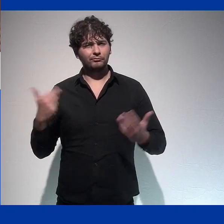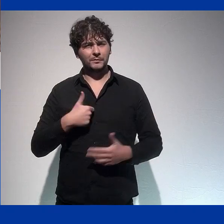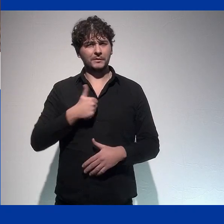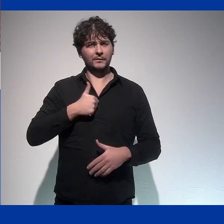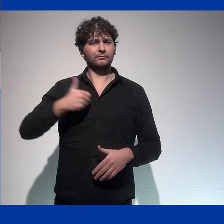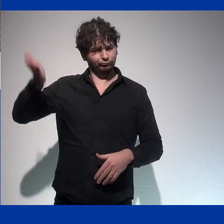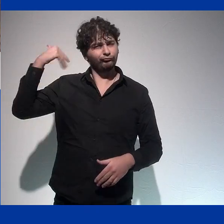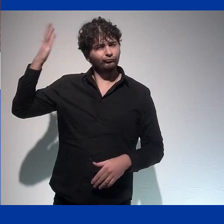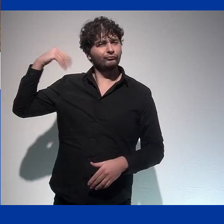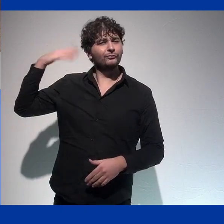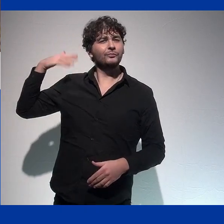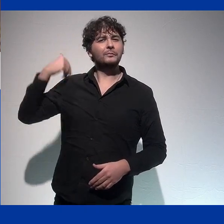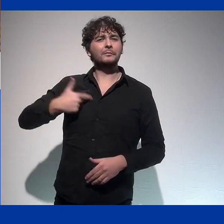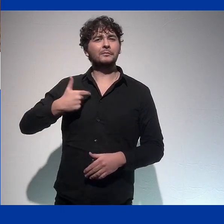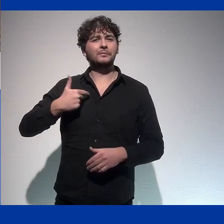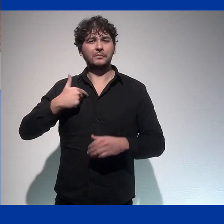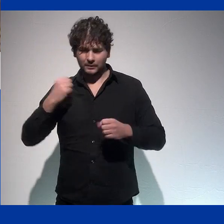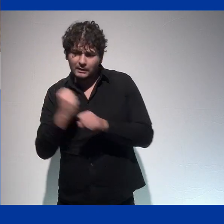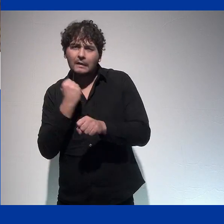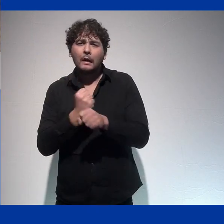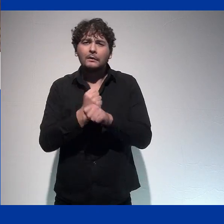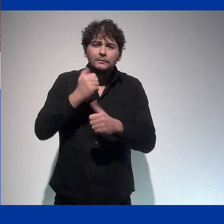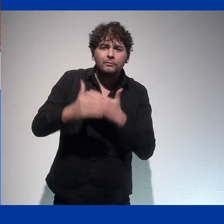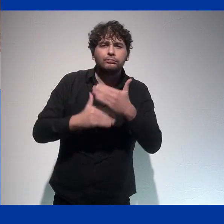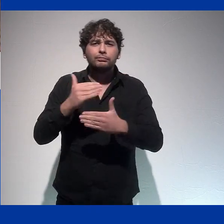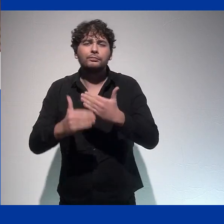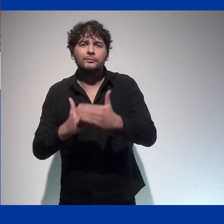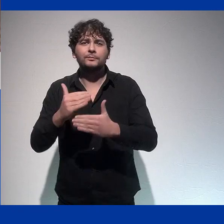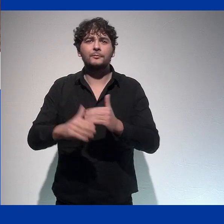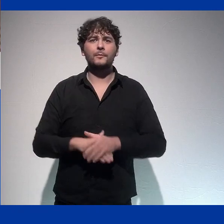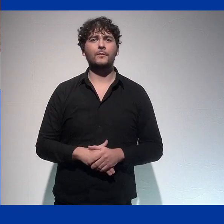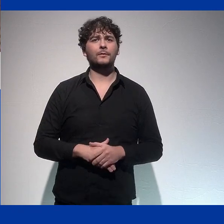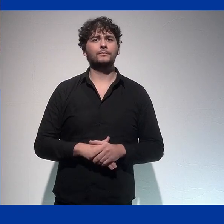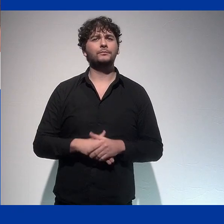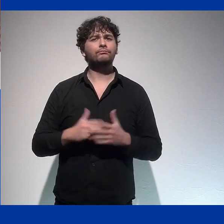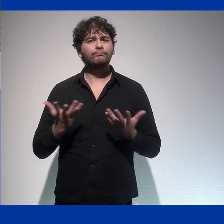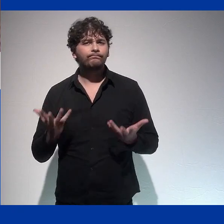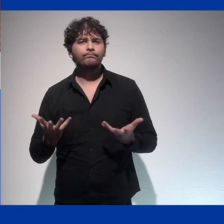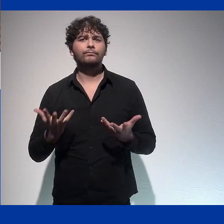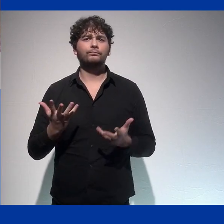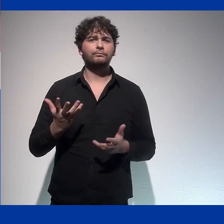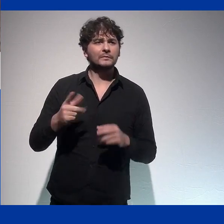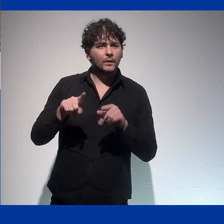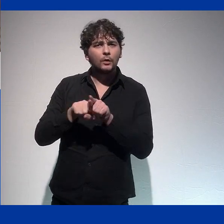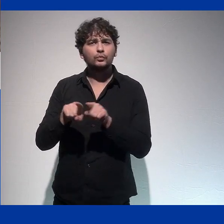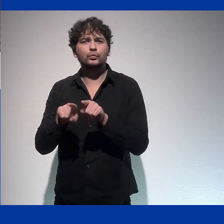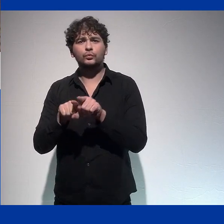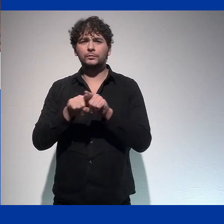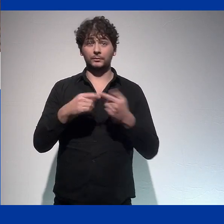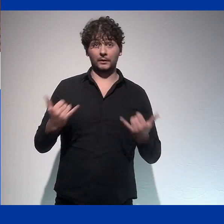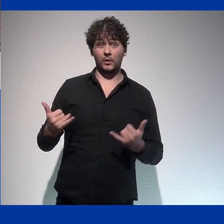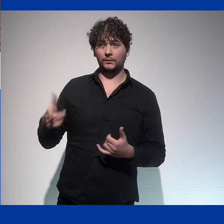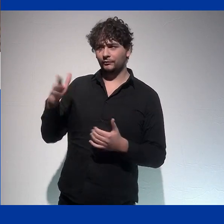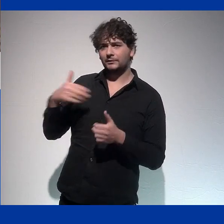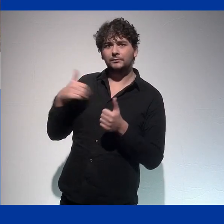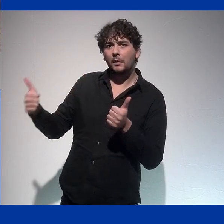as a way to show the importance of mentorship, especially in the times that we are living now. In 2012, I learned about the